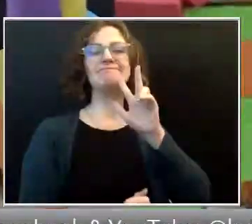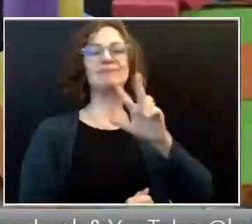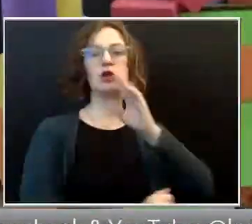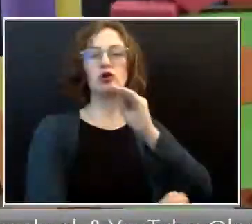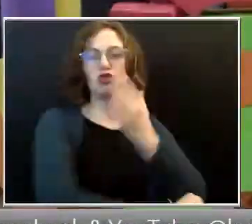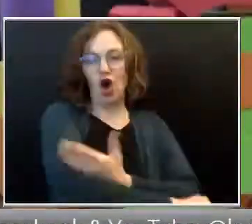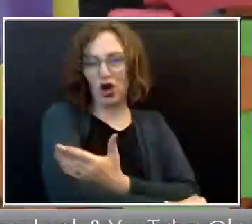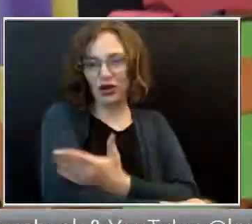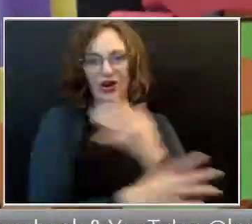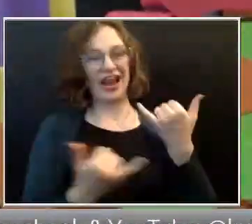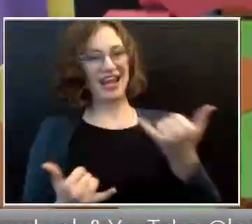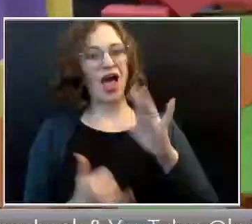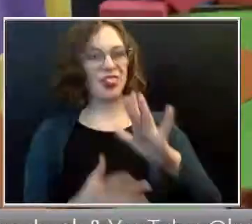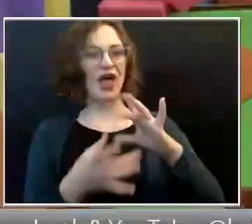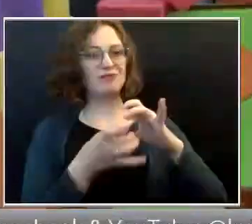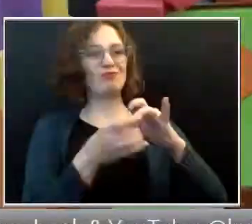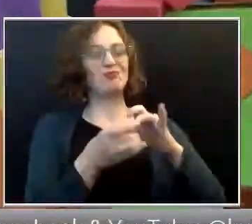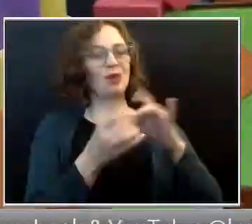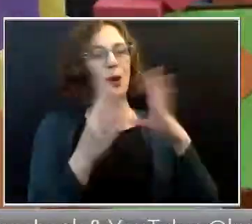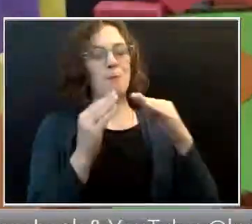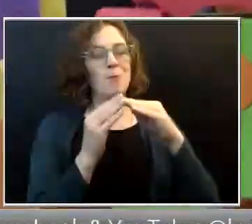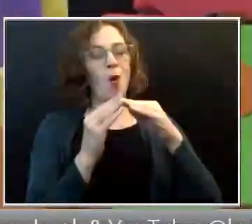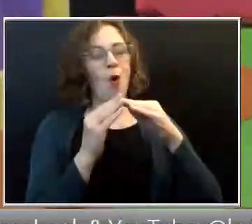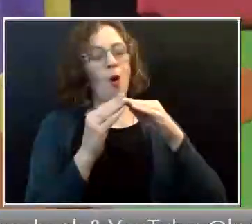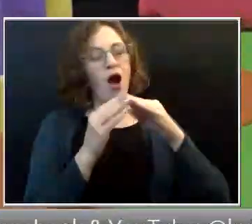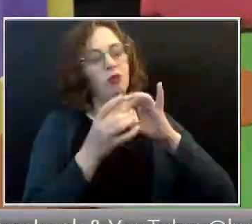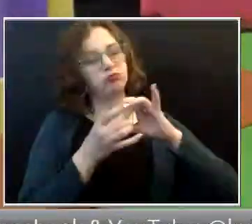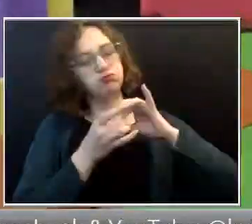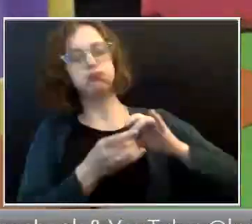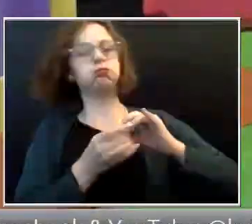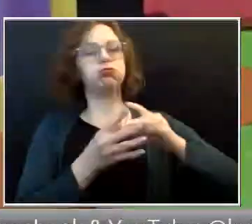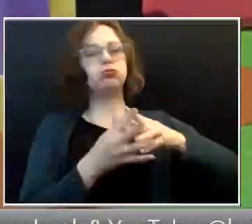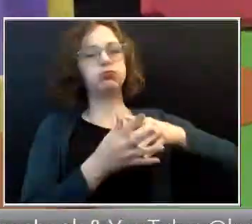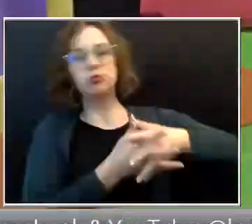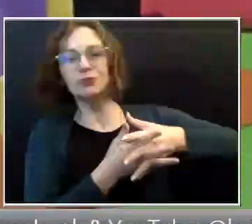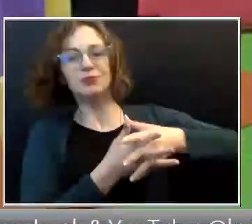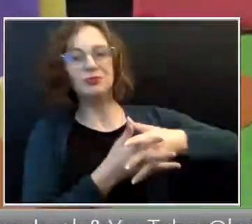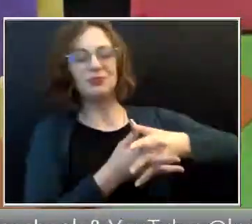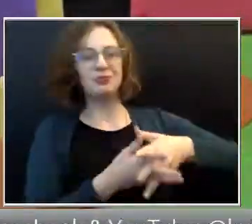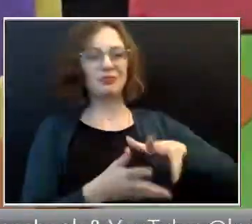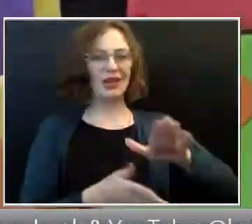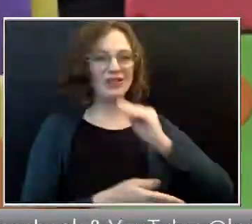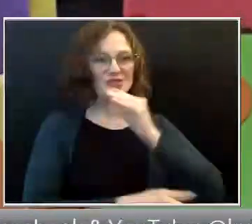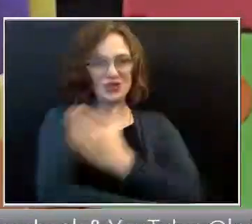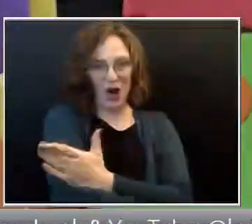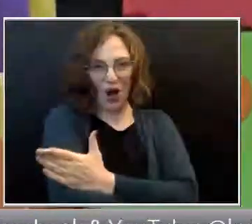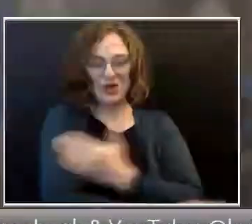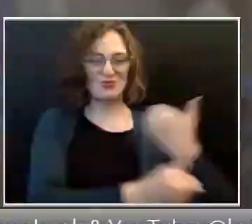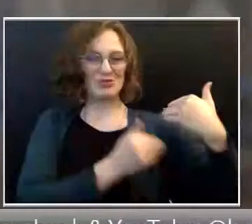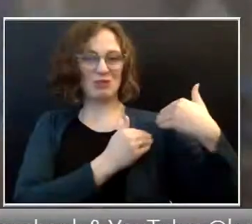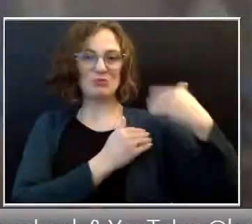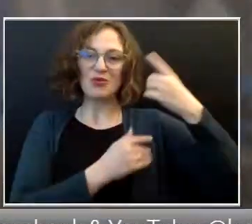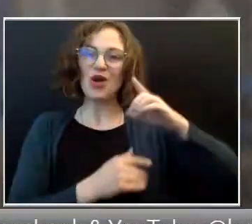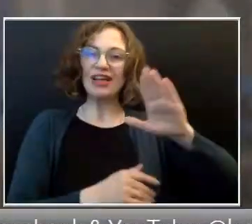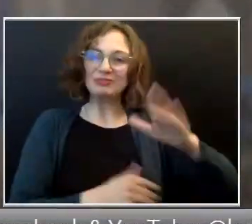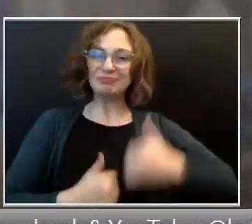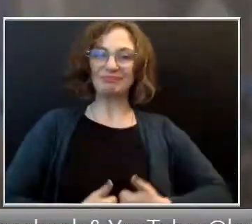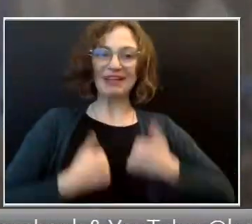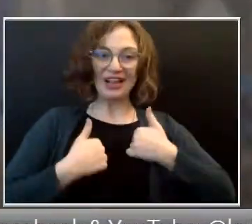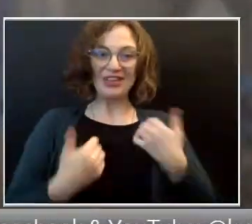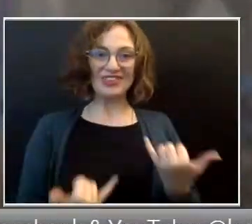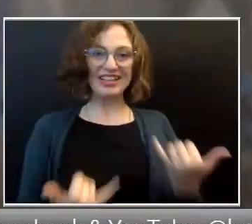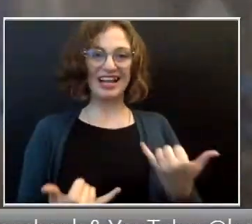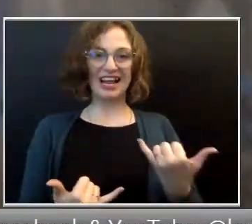bond. He says Serin is the reason he's alive today. I lost all strength and coordination in my entire left side,